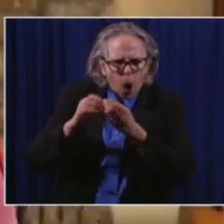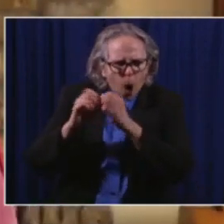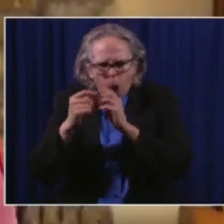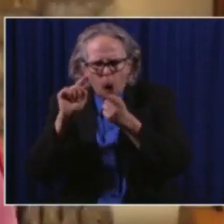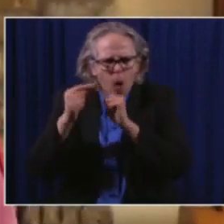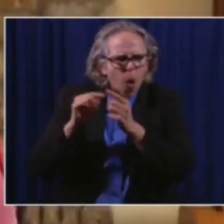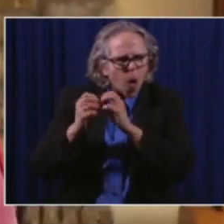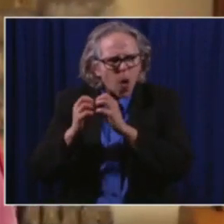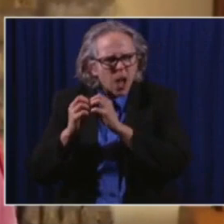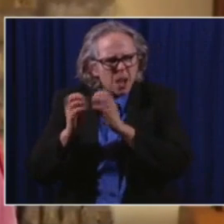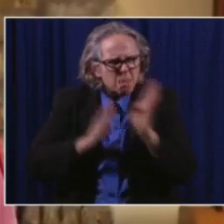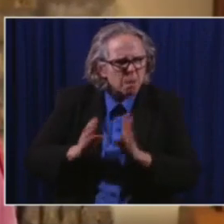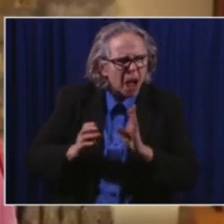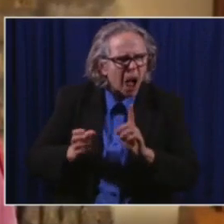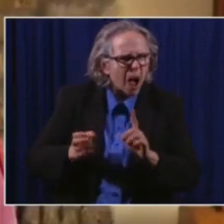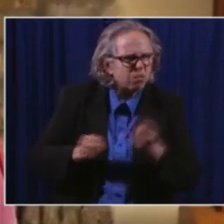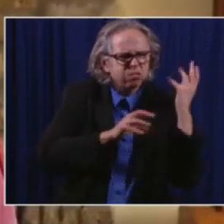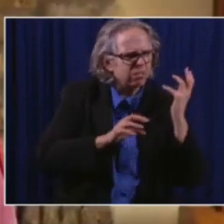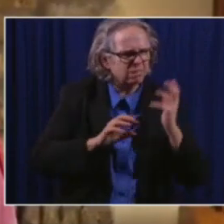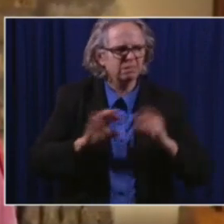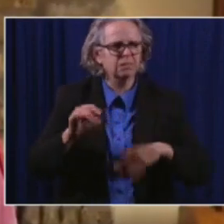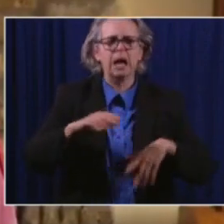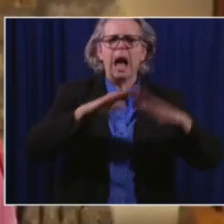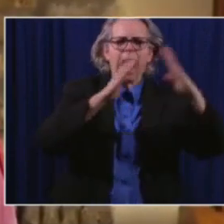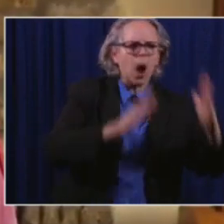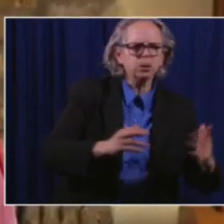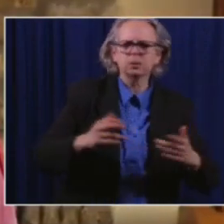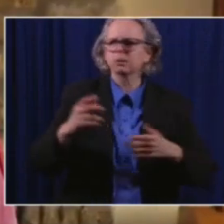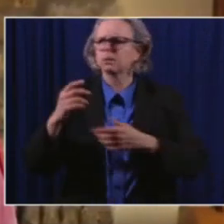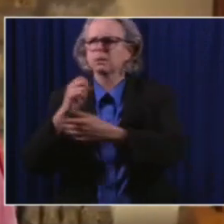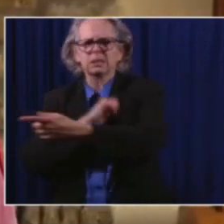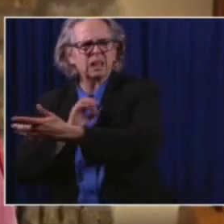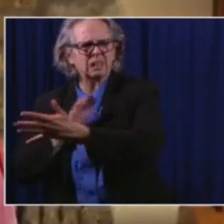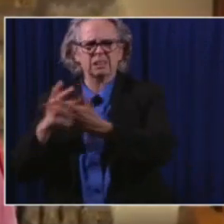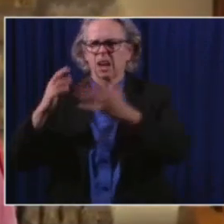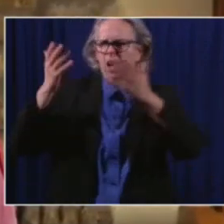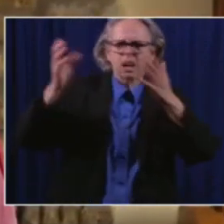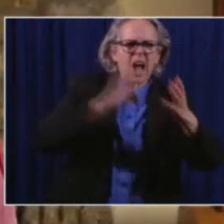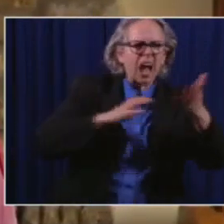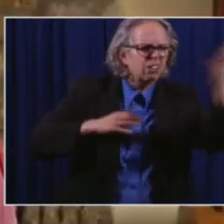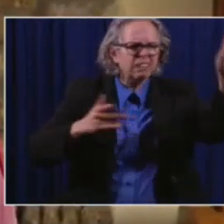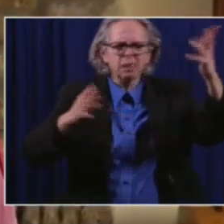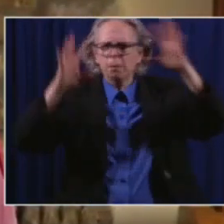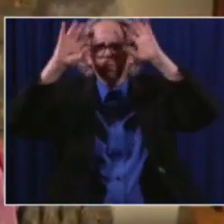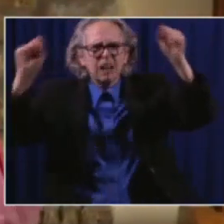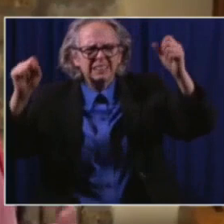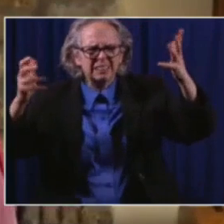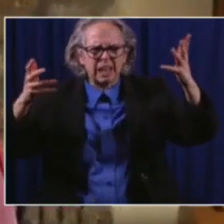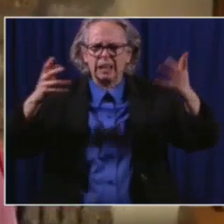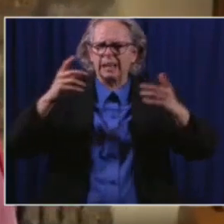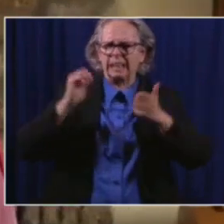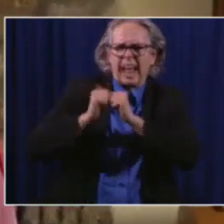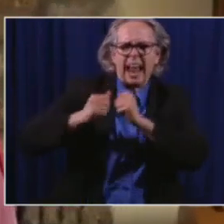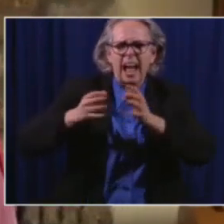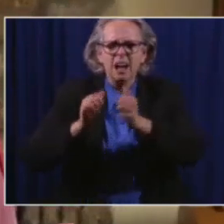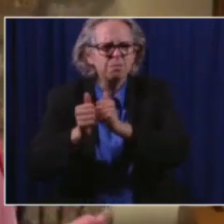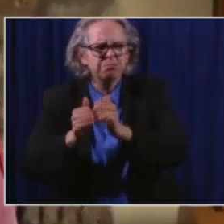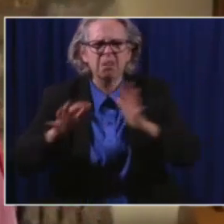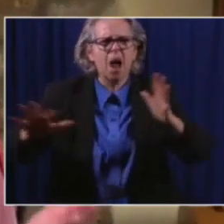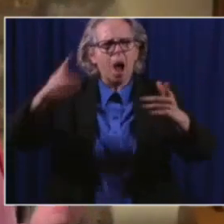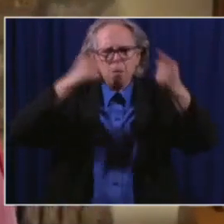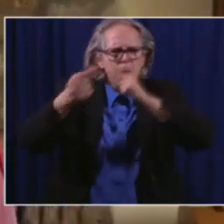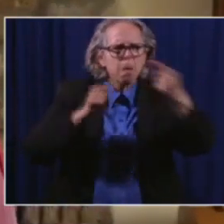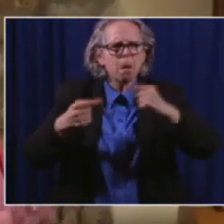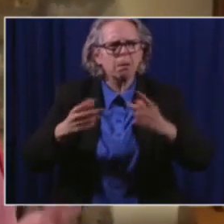we see it in Congress. We see it among presidential candidates for governor. And all that is part